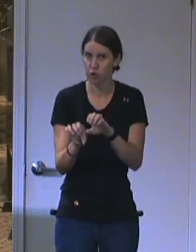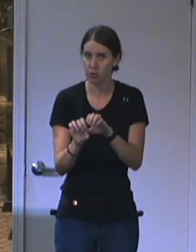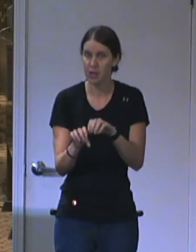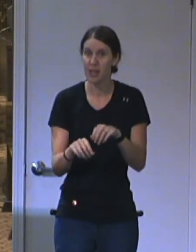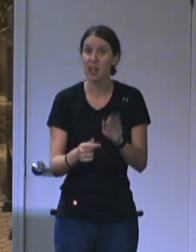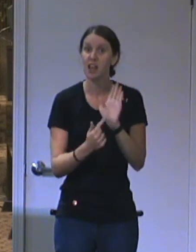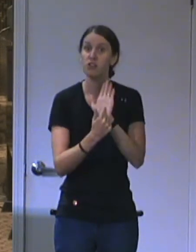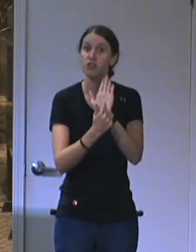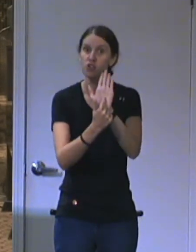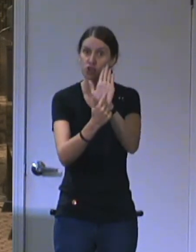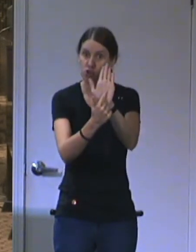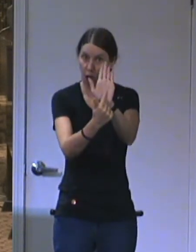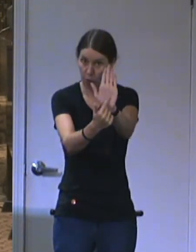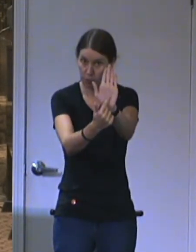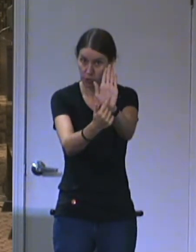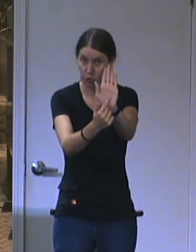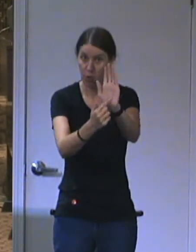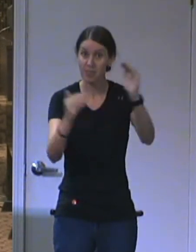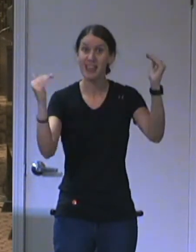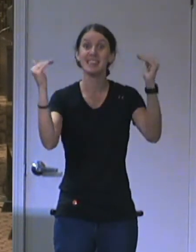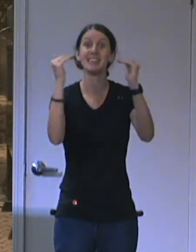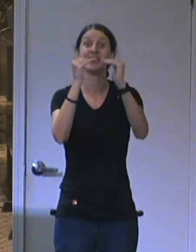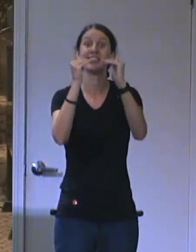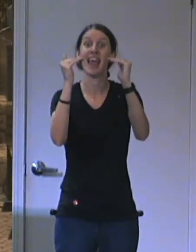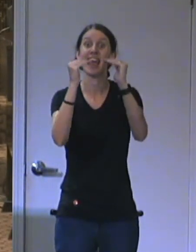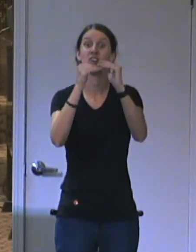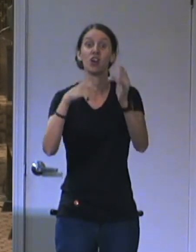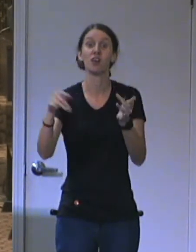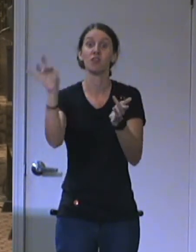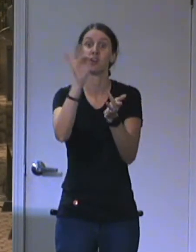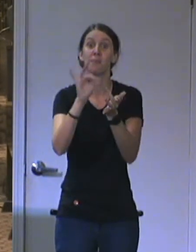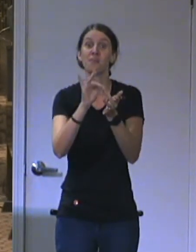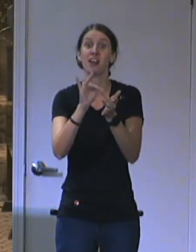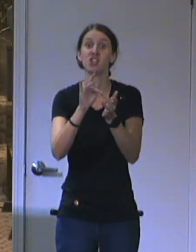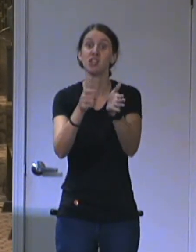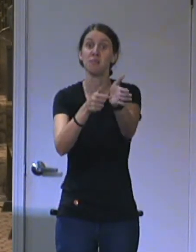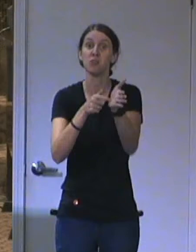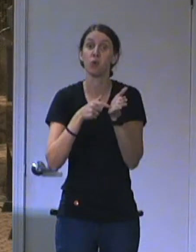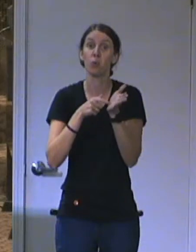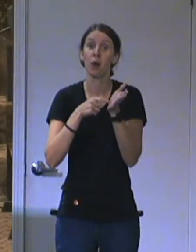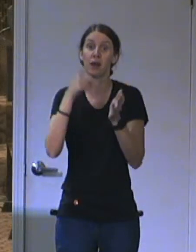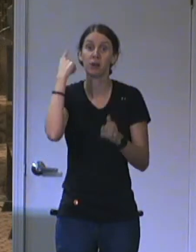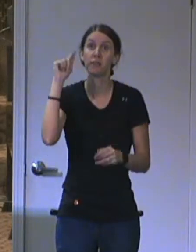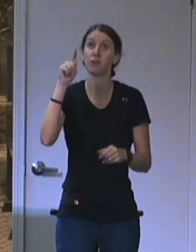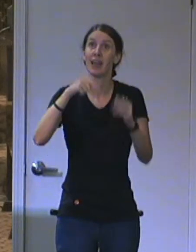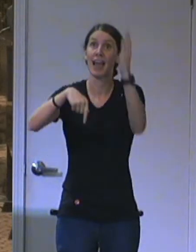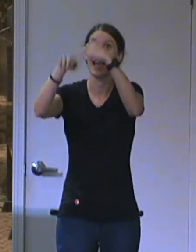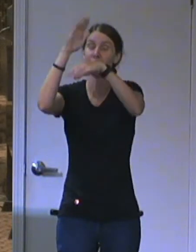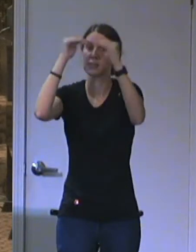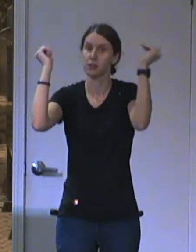the standard of perfection that is required for heaven.